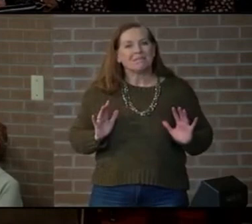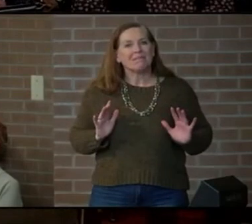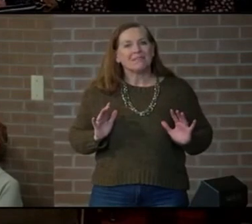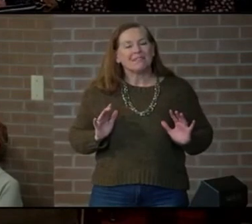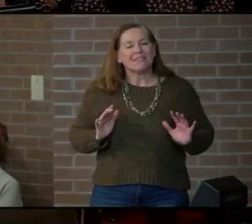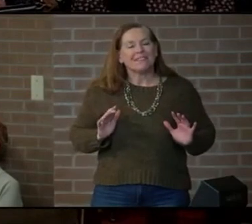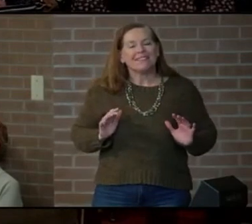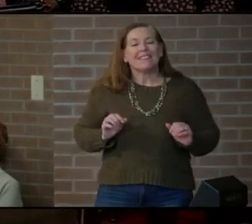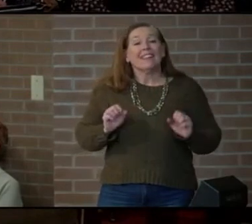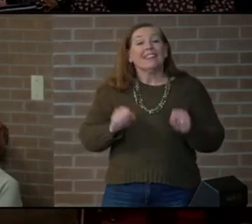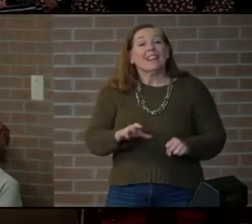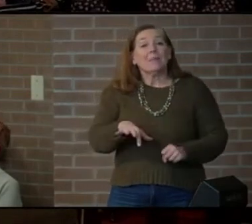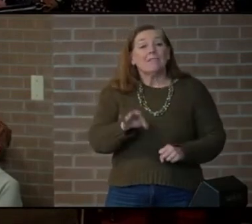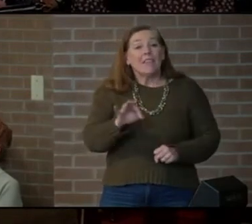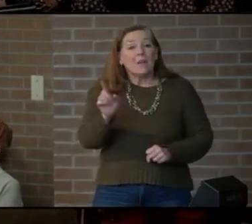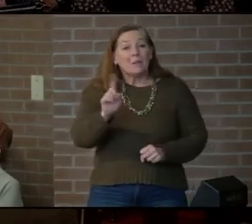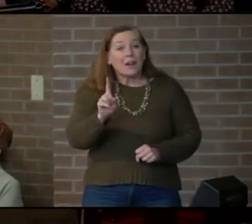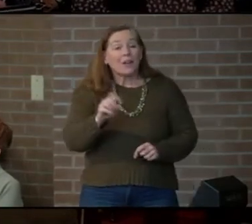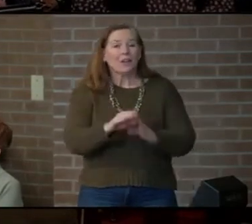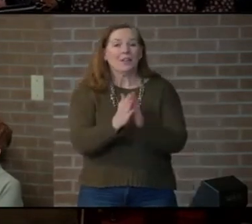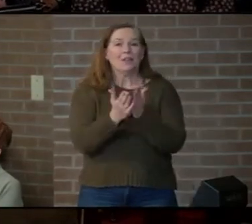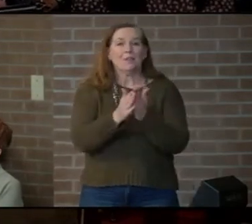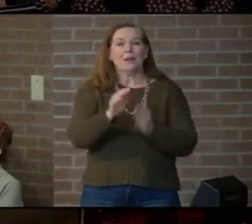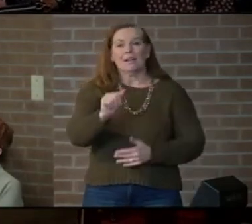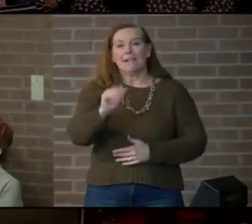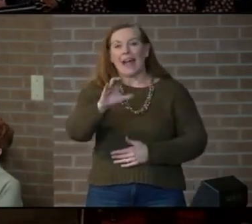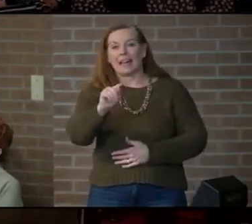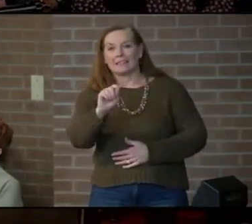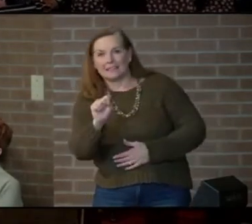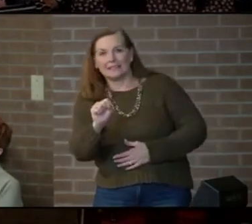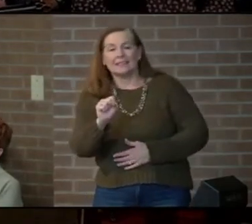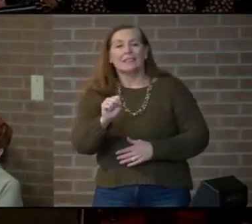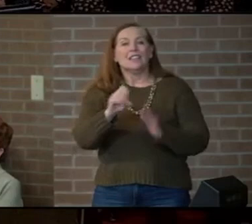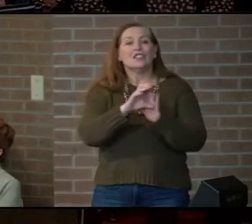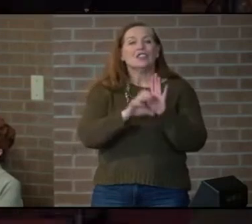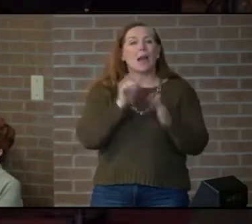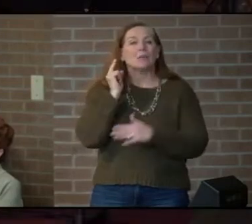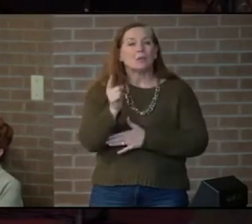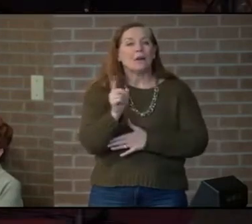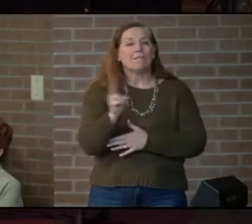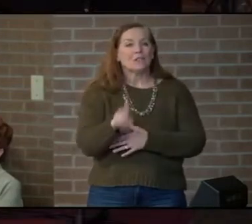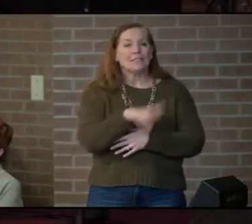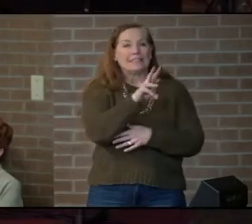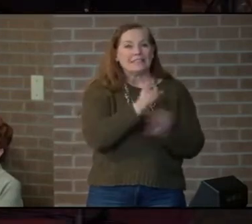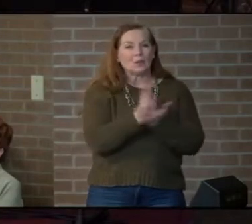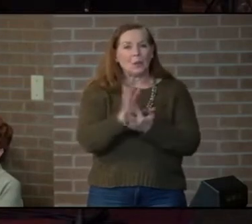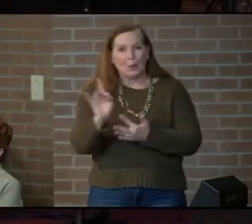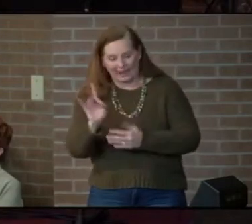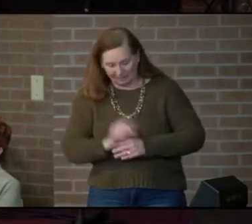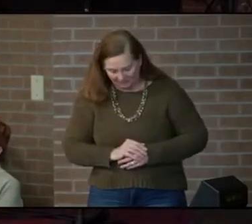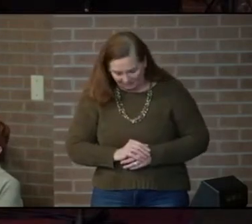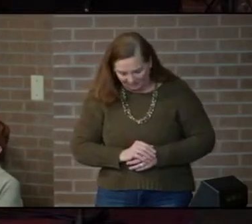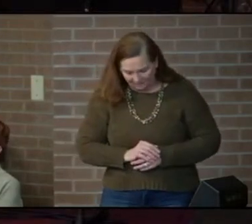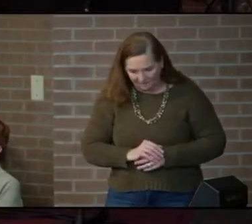And it can be found in the book of Acts, chapter 1, verses 6 through 8.